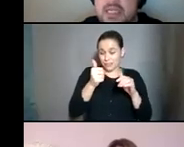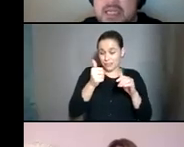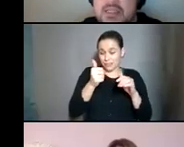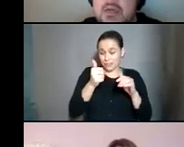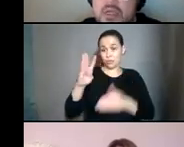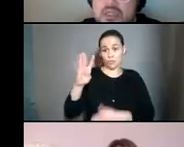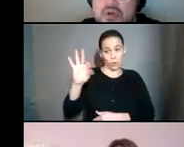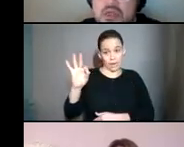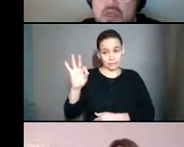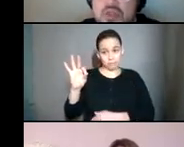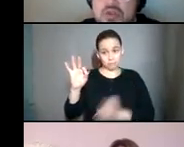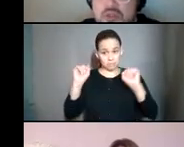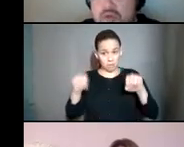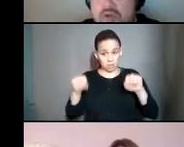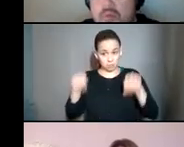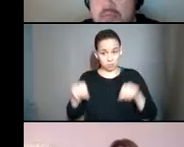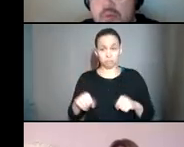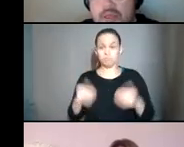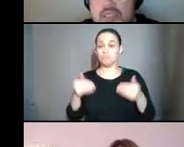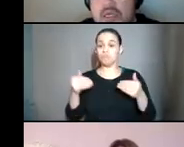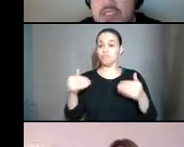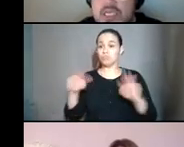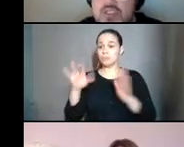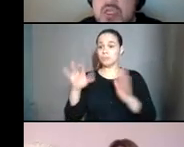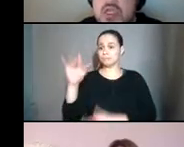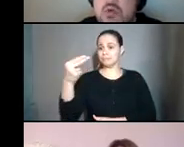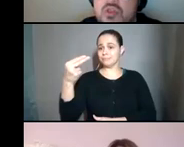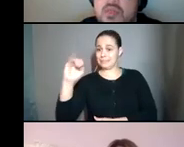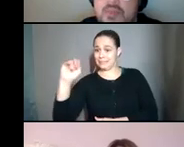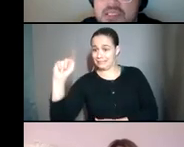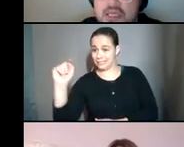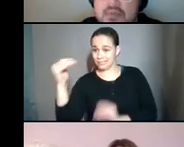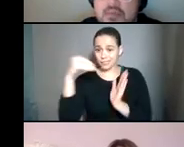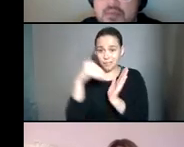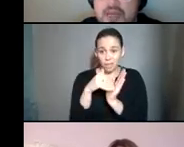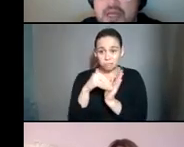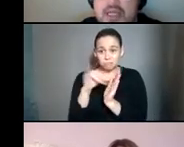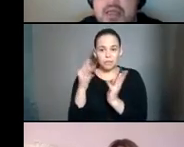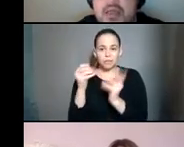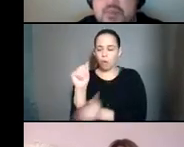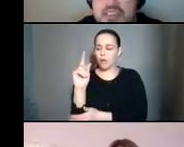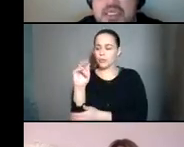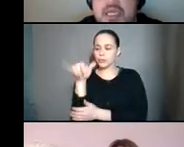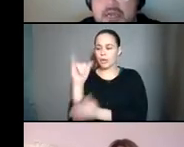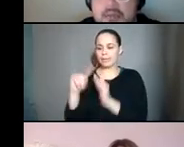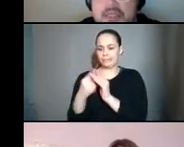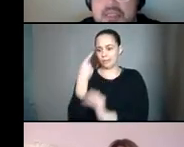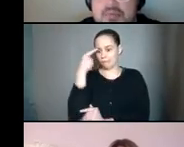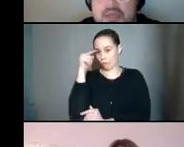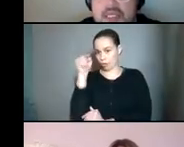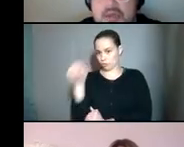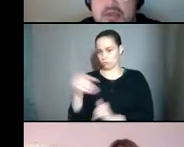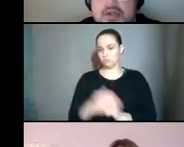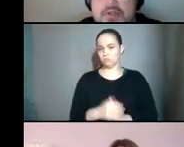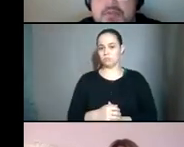49 as you can. Select the hint button again to have the array started for you. Here's one side